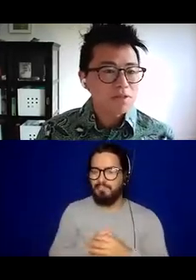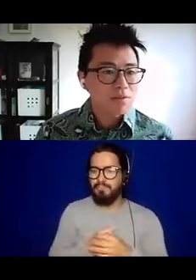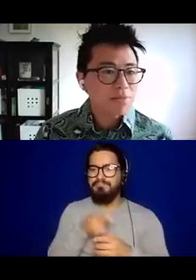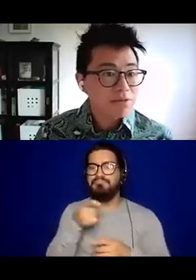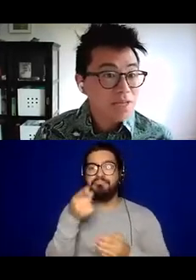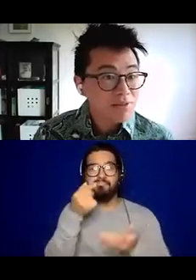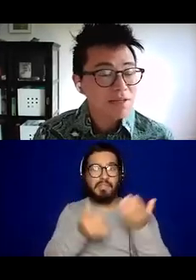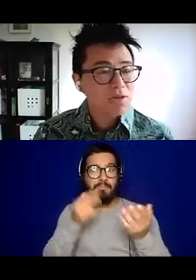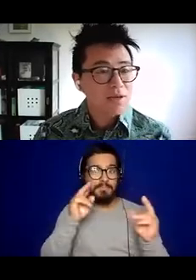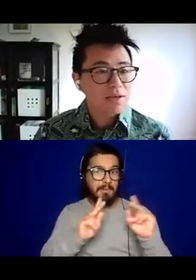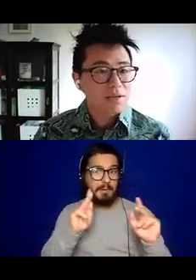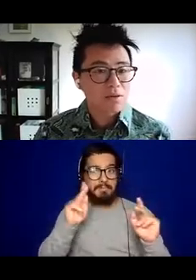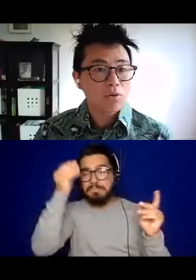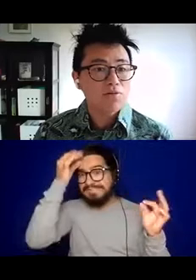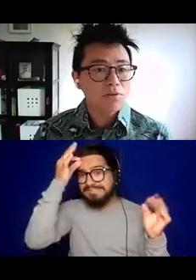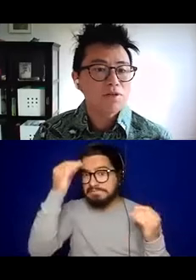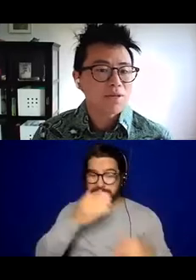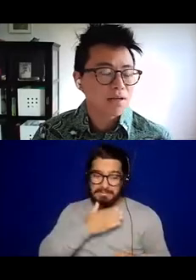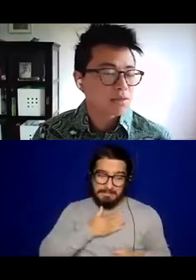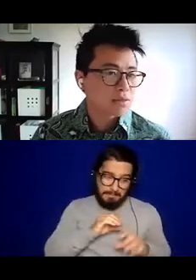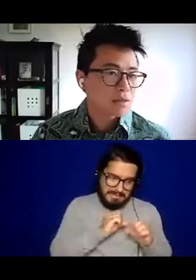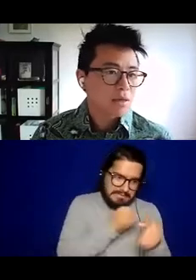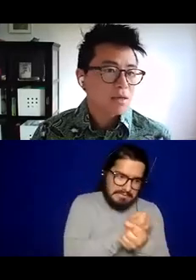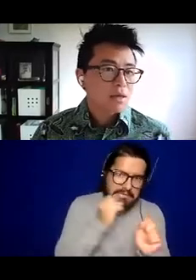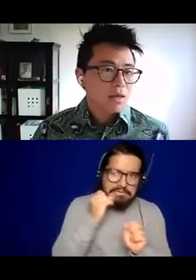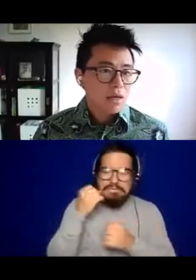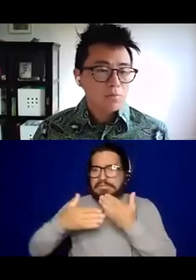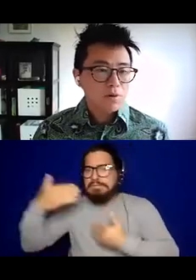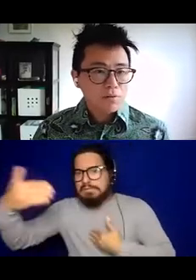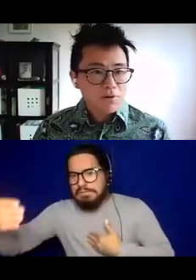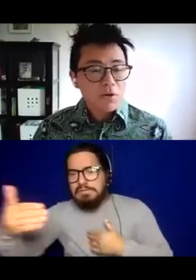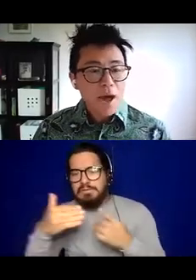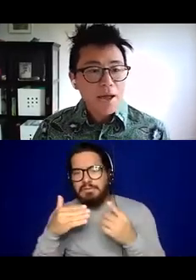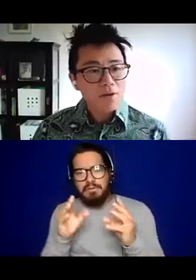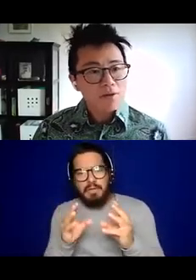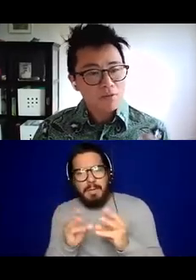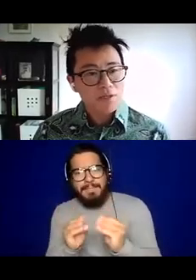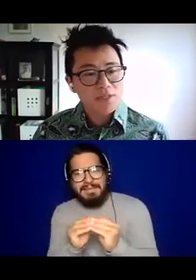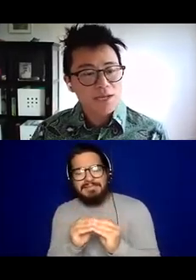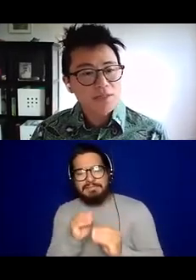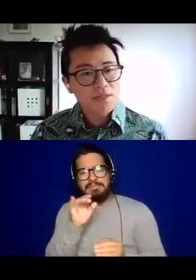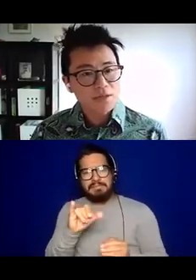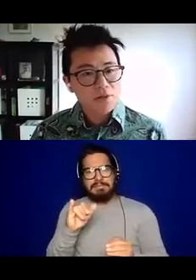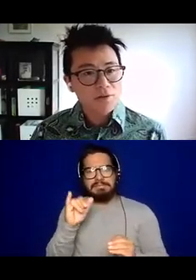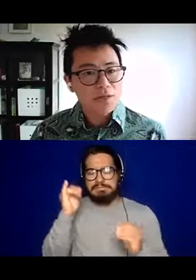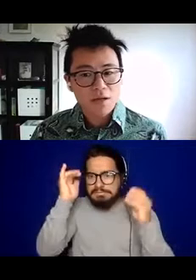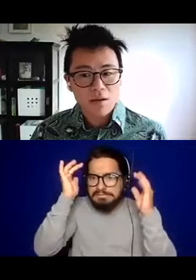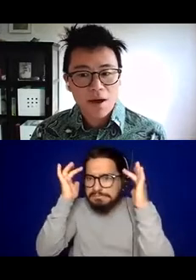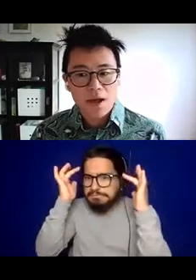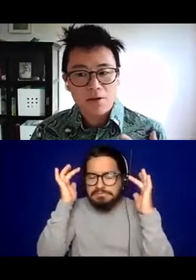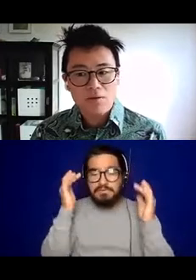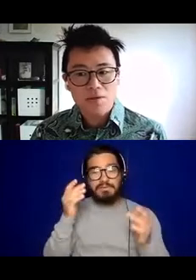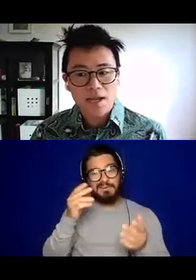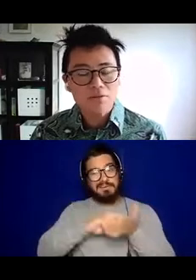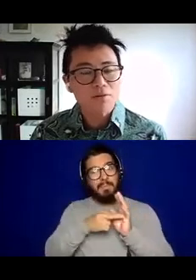people's concerned about their safety in joining your future meetings. It would require you to discuss internally